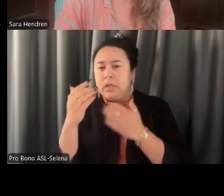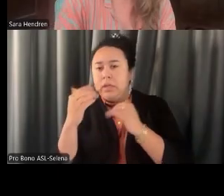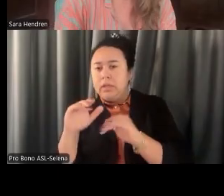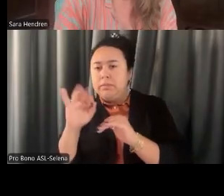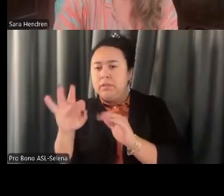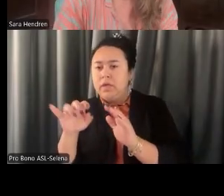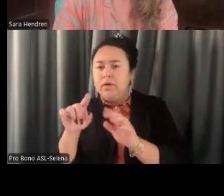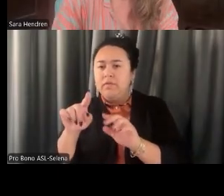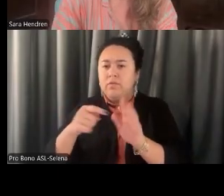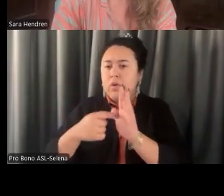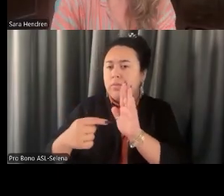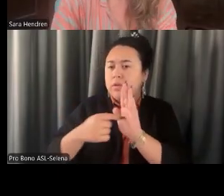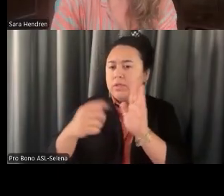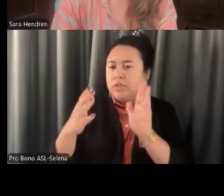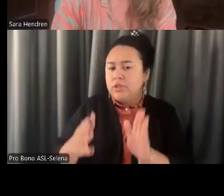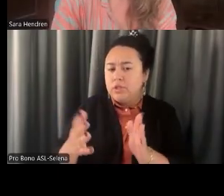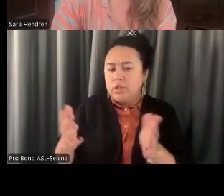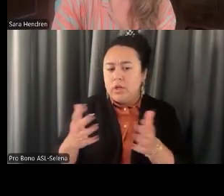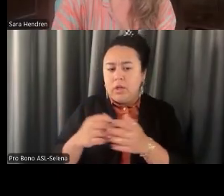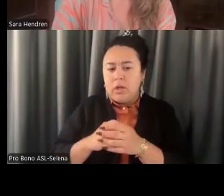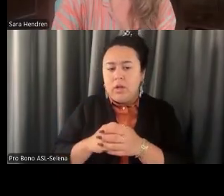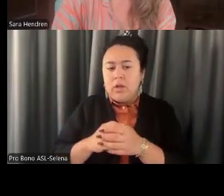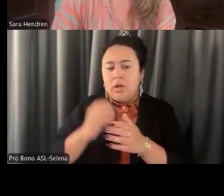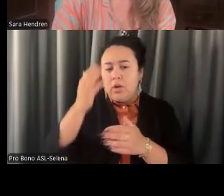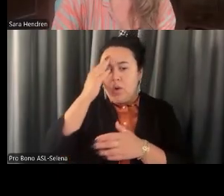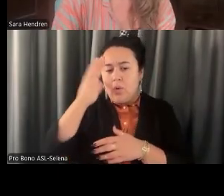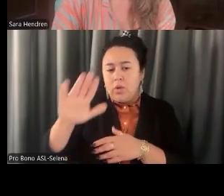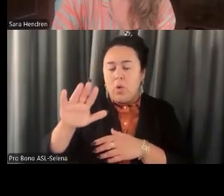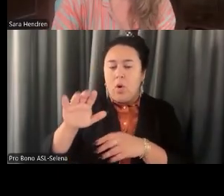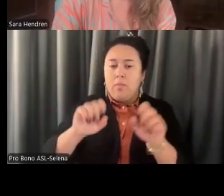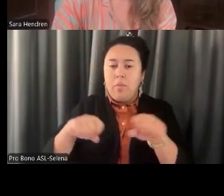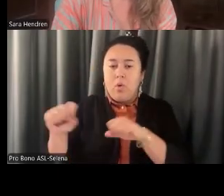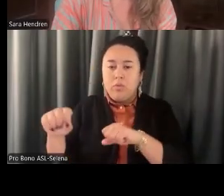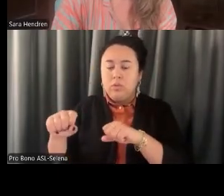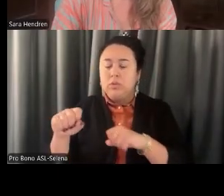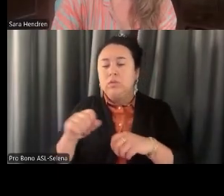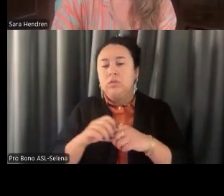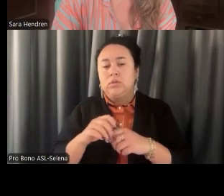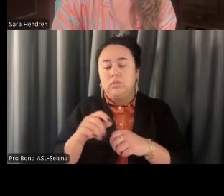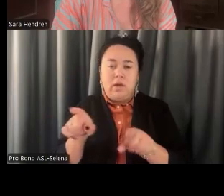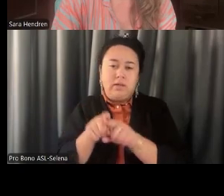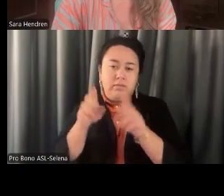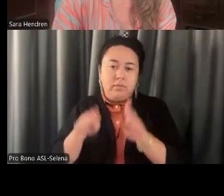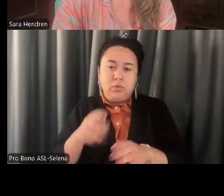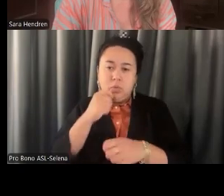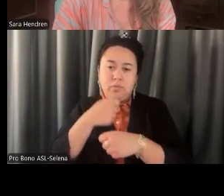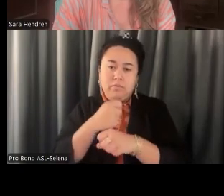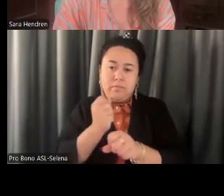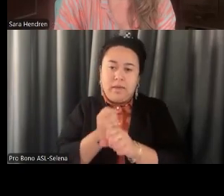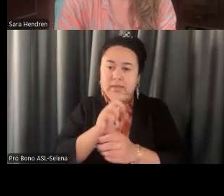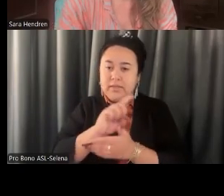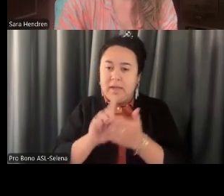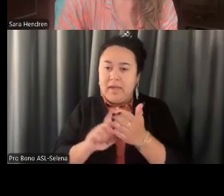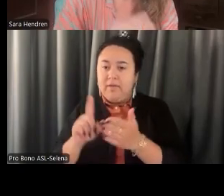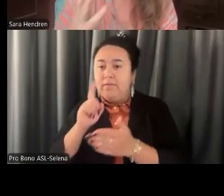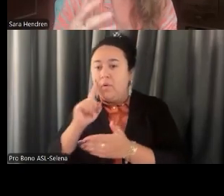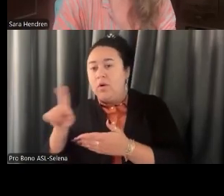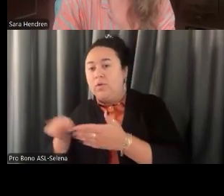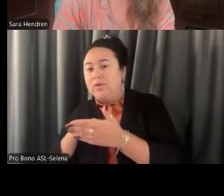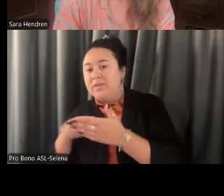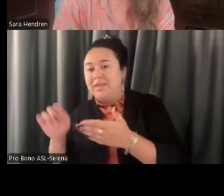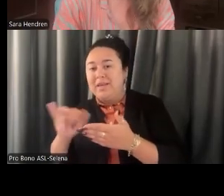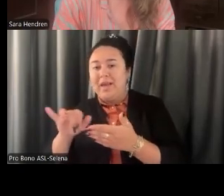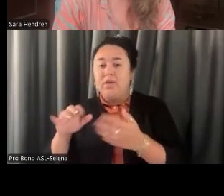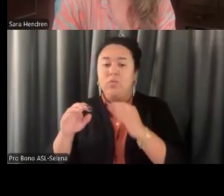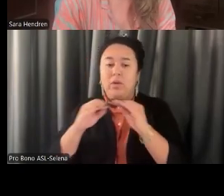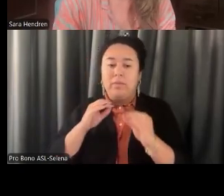discontents, and then knowing your post as a person who might make design, of critique and repair. So, and